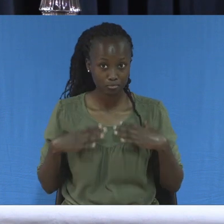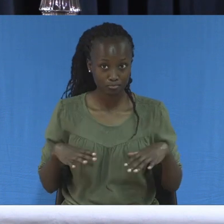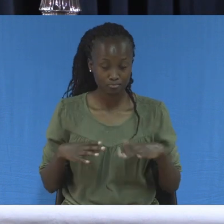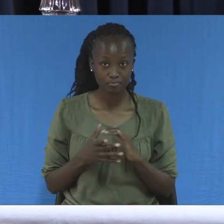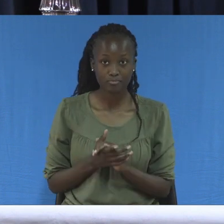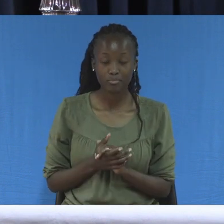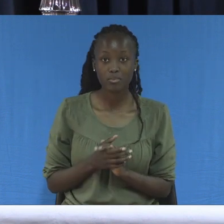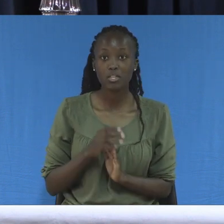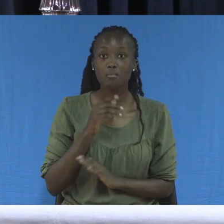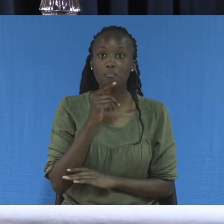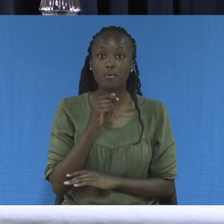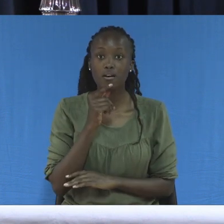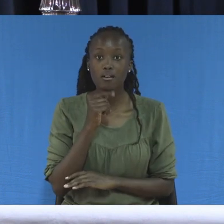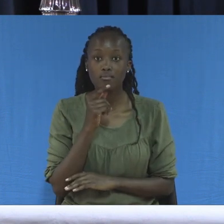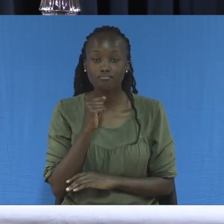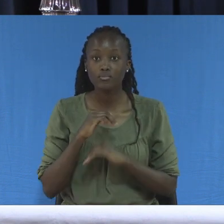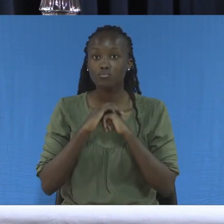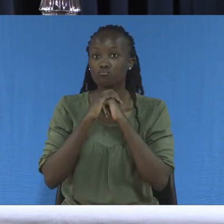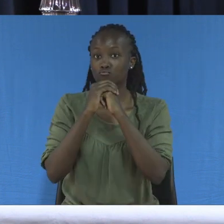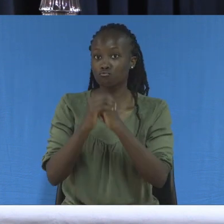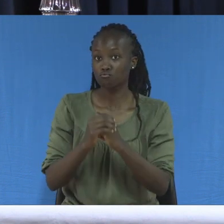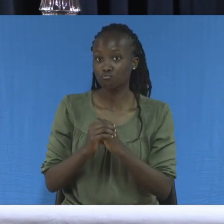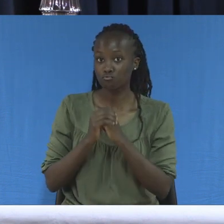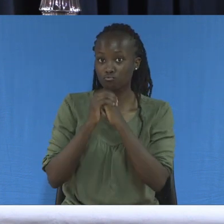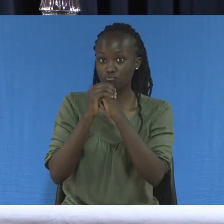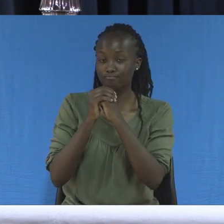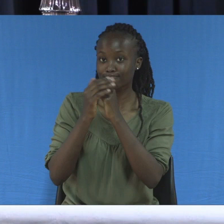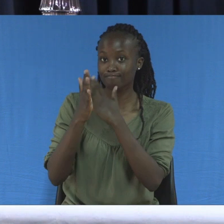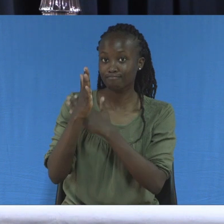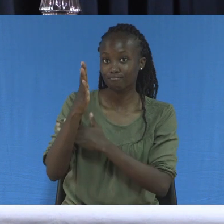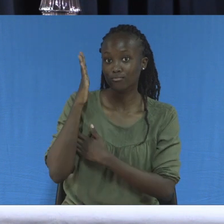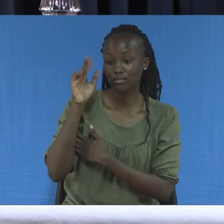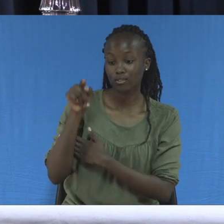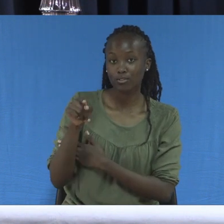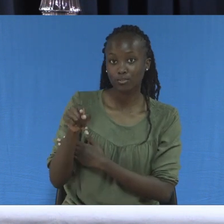of man worshiping the deity.